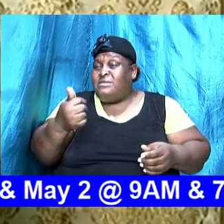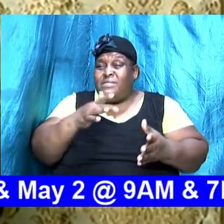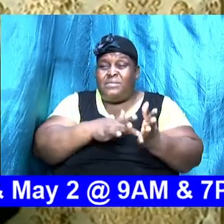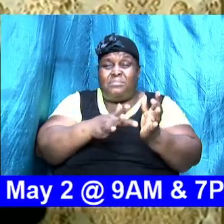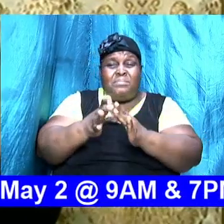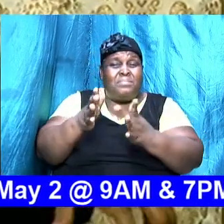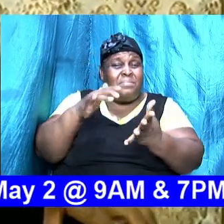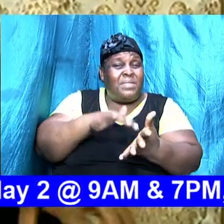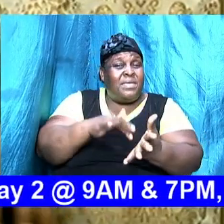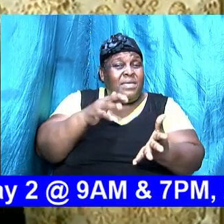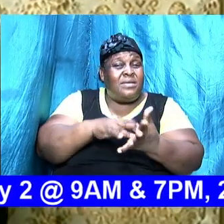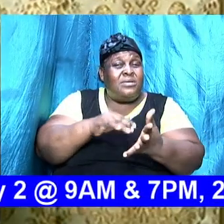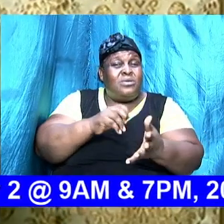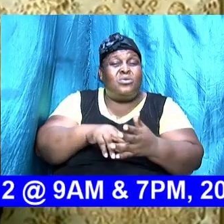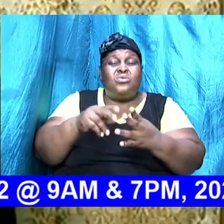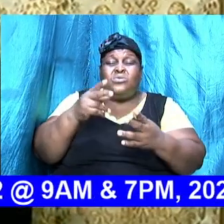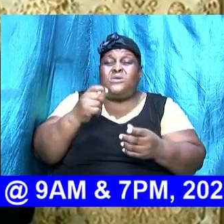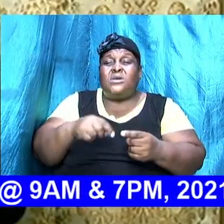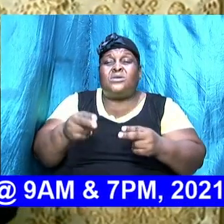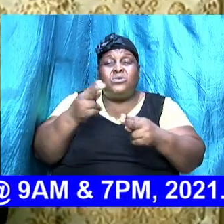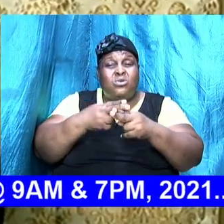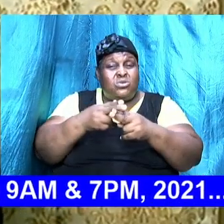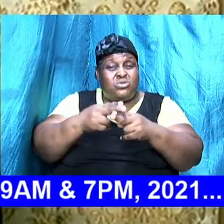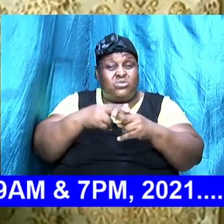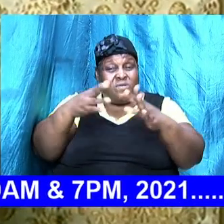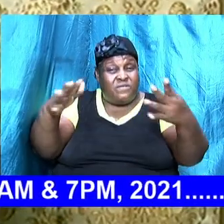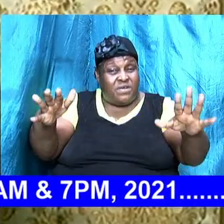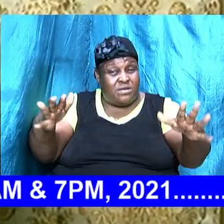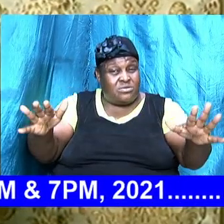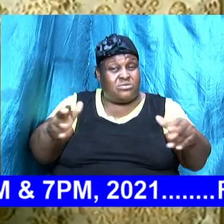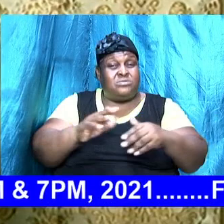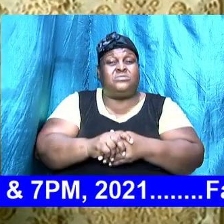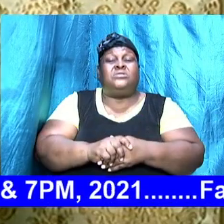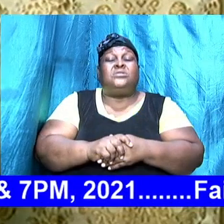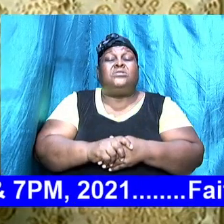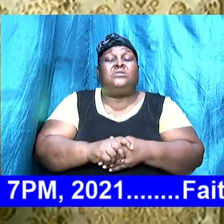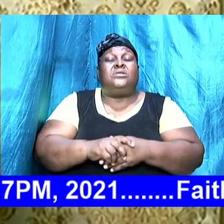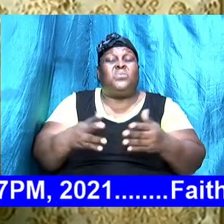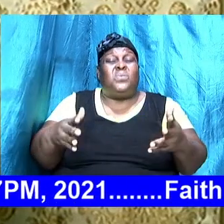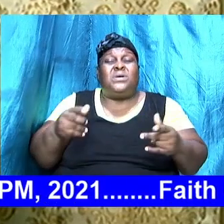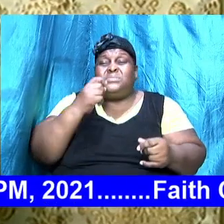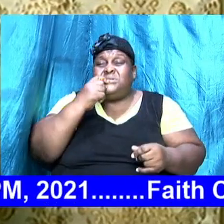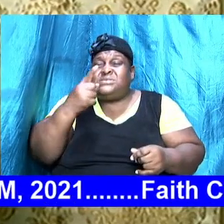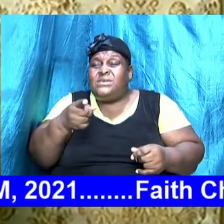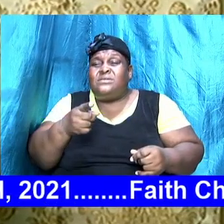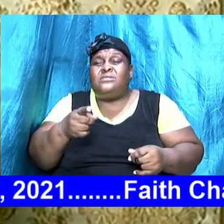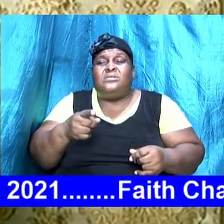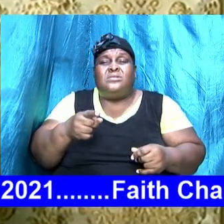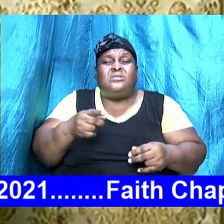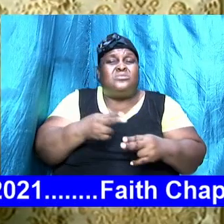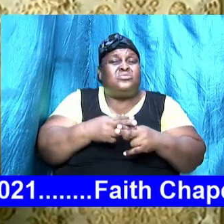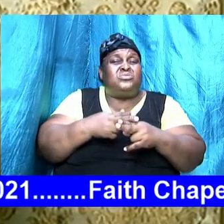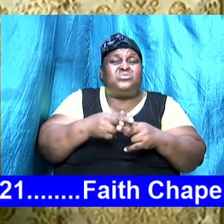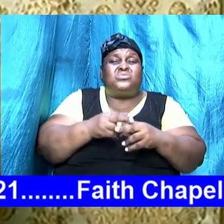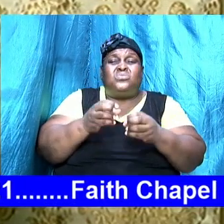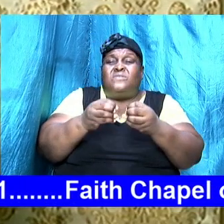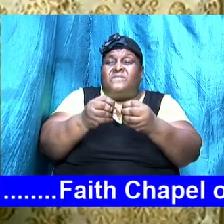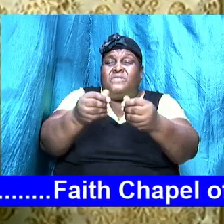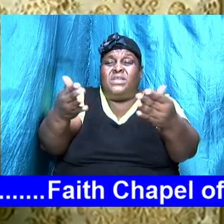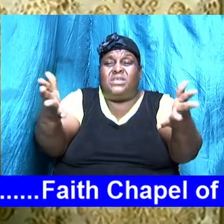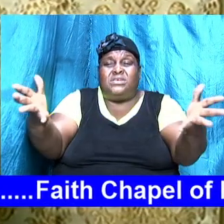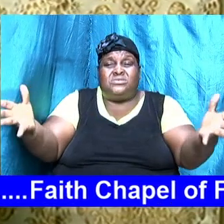and it soon pass, and the effect of what has been said will soon vanish. It will